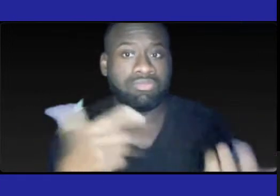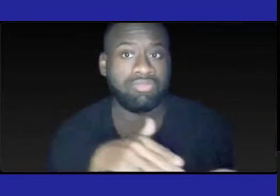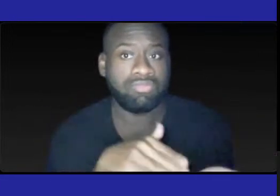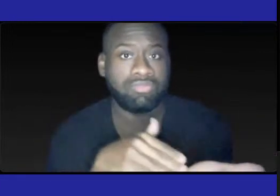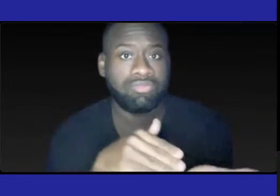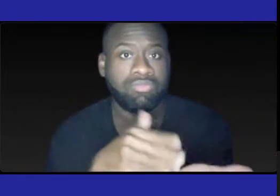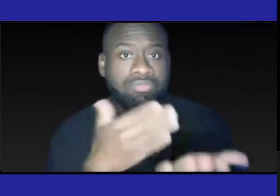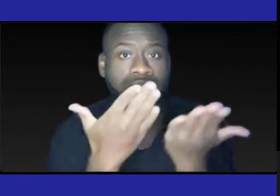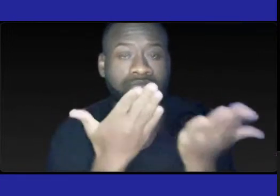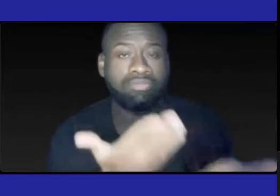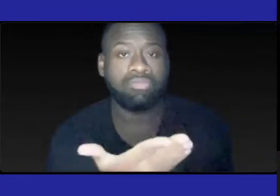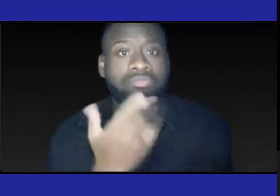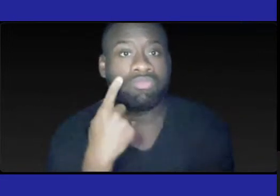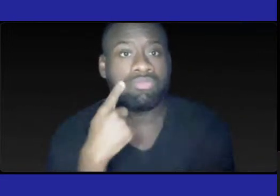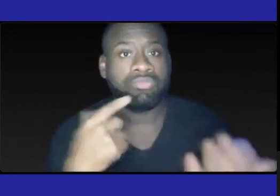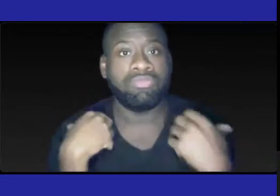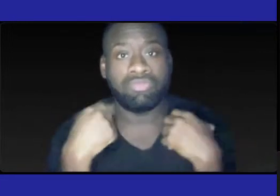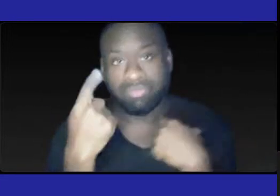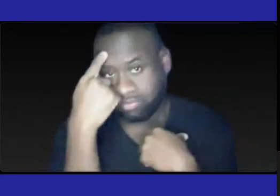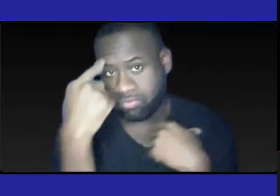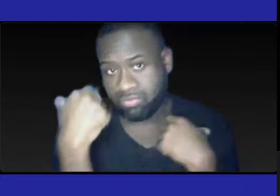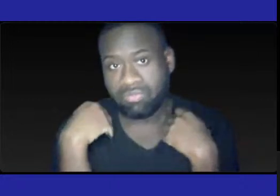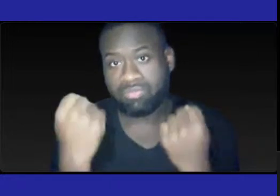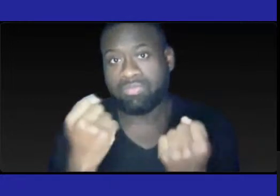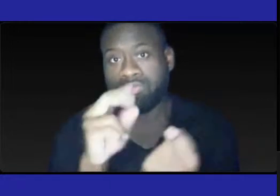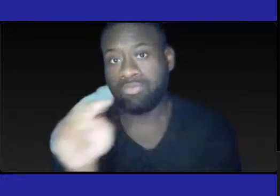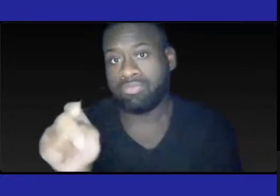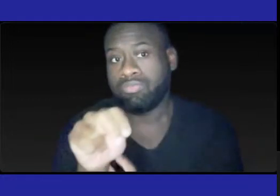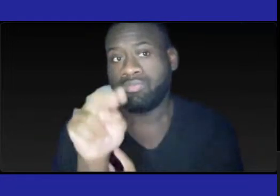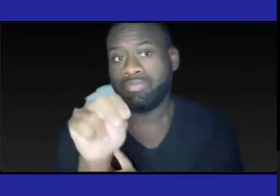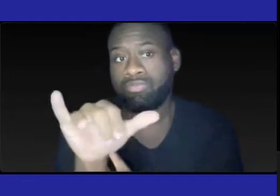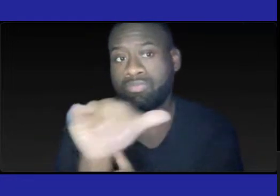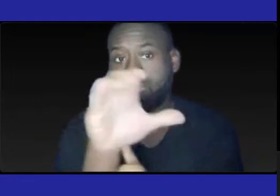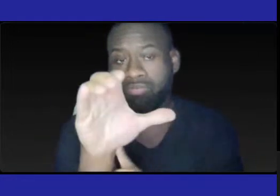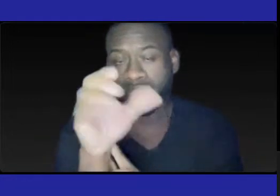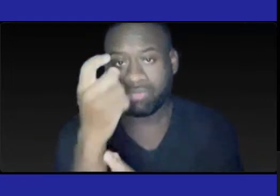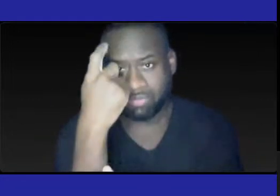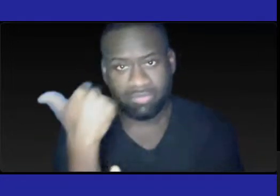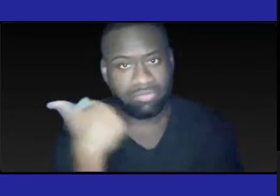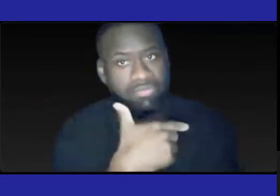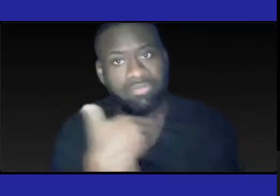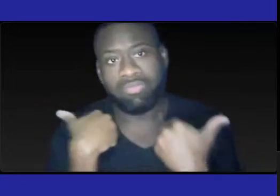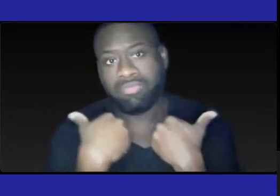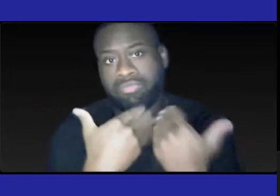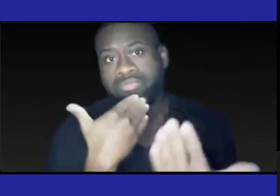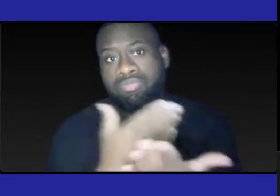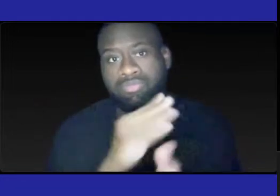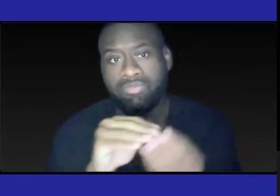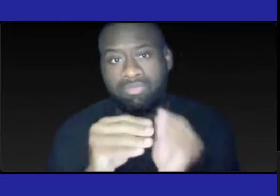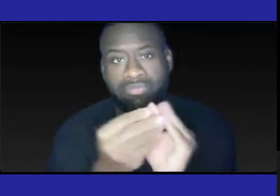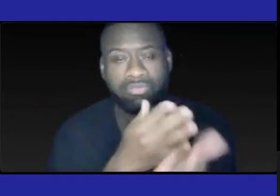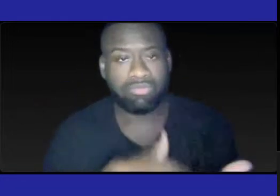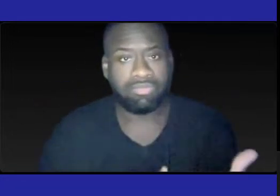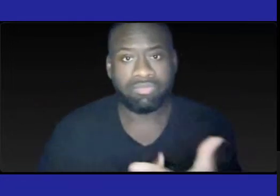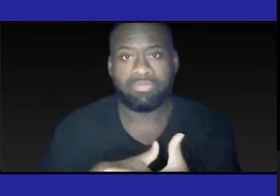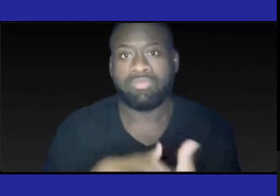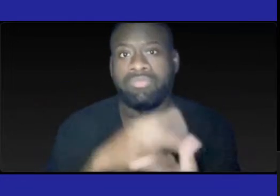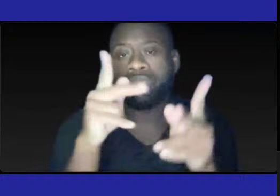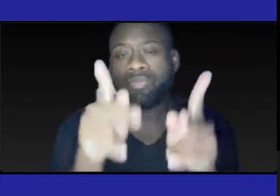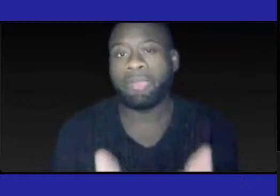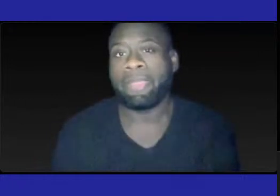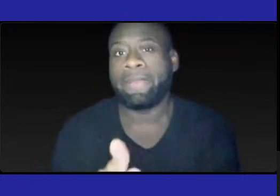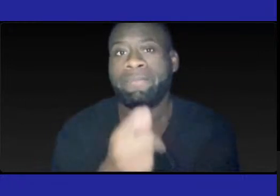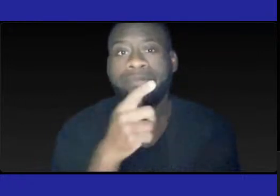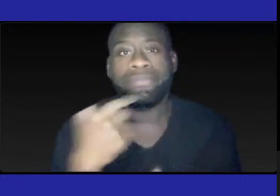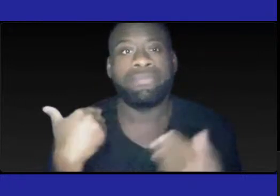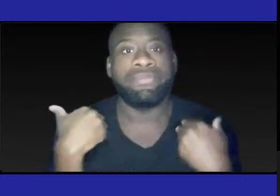services, H&H's, in New York City. So we have a good number of pregnant persons who have pre-existing mental health disease who need to